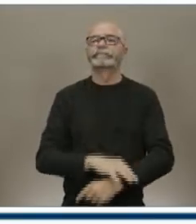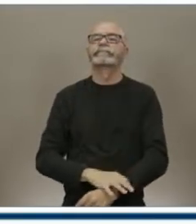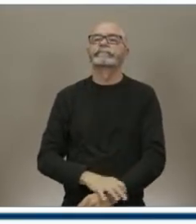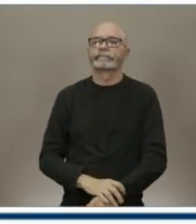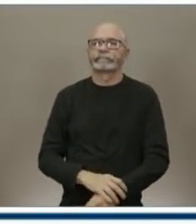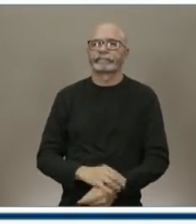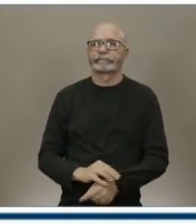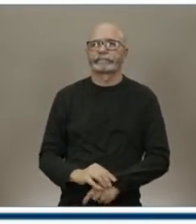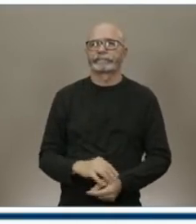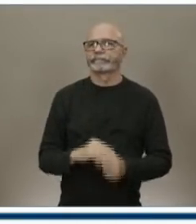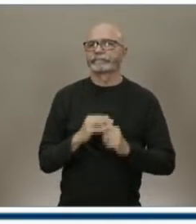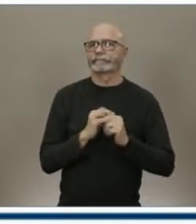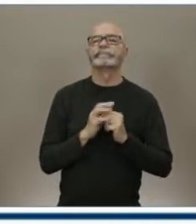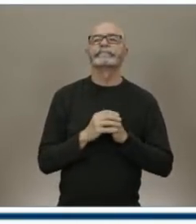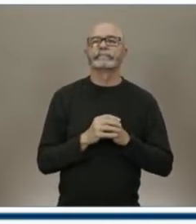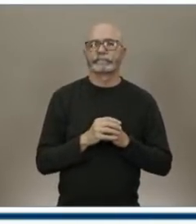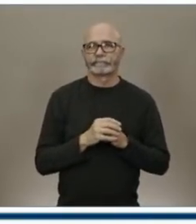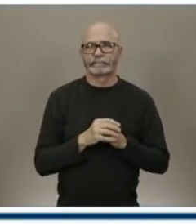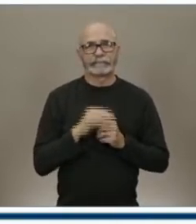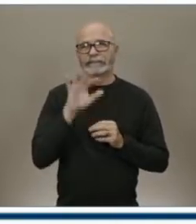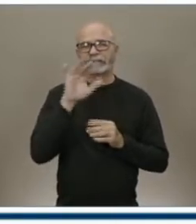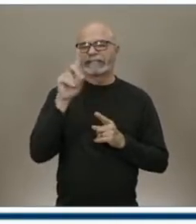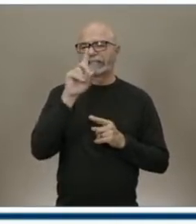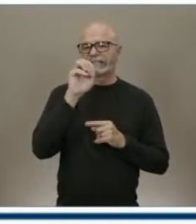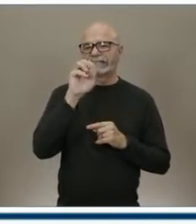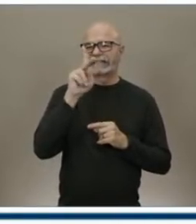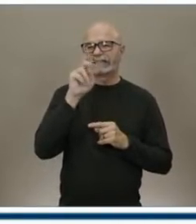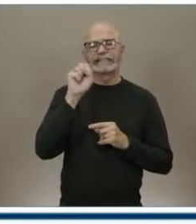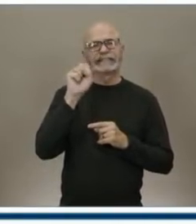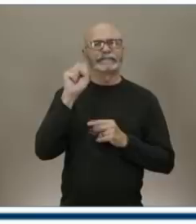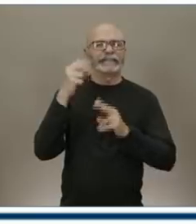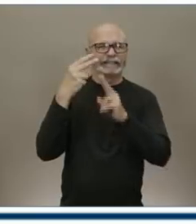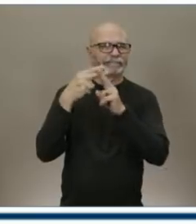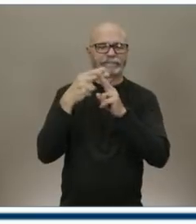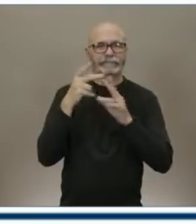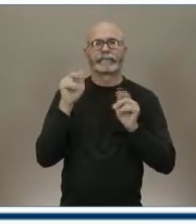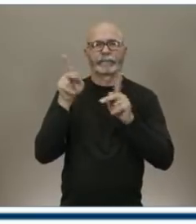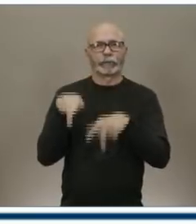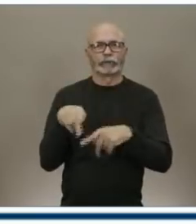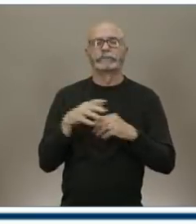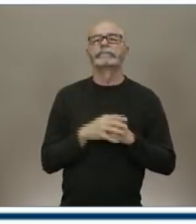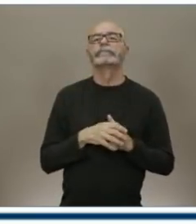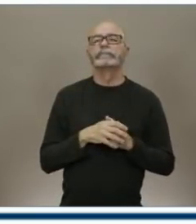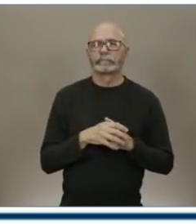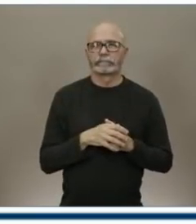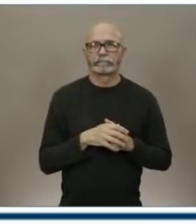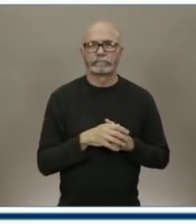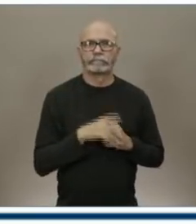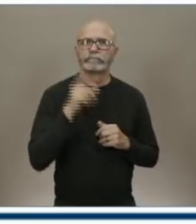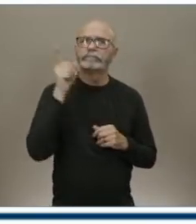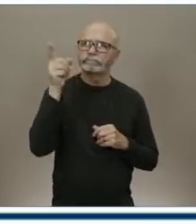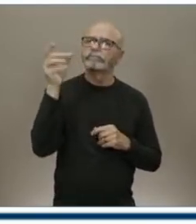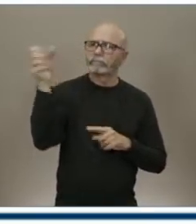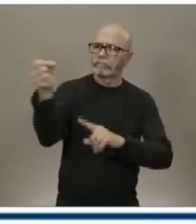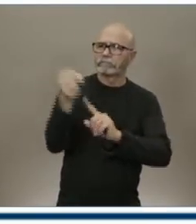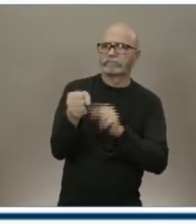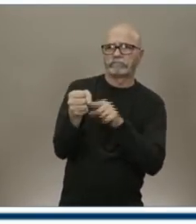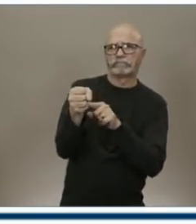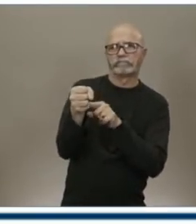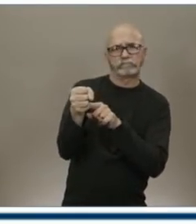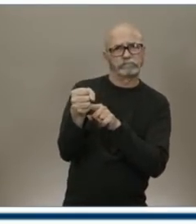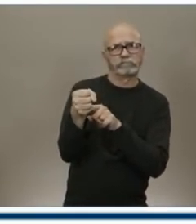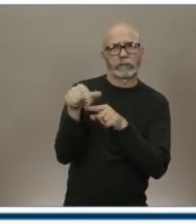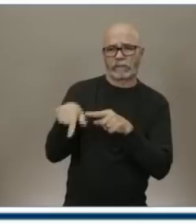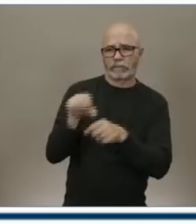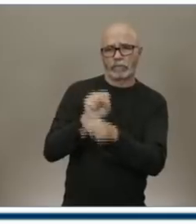Deeks has agreed to take the opportunity in Nova Scotia. She's already, by phone calls, by emails, she's